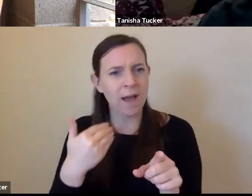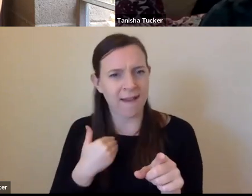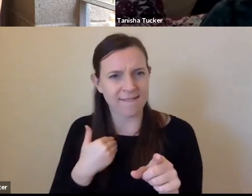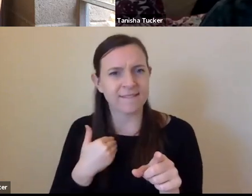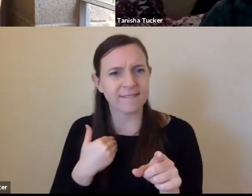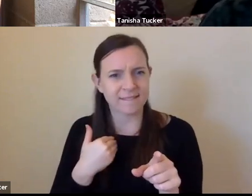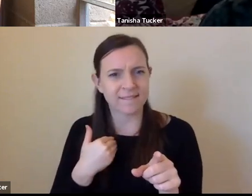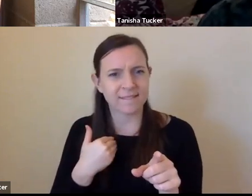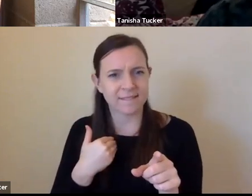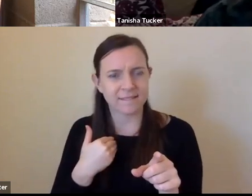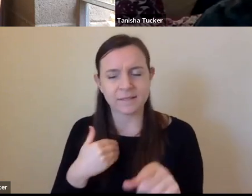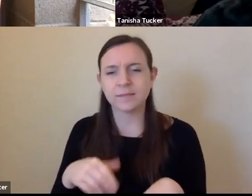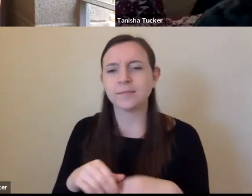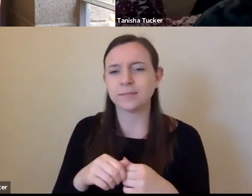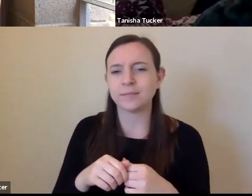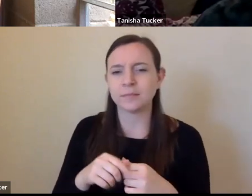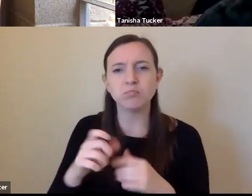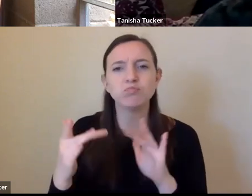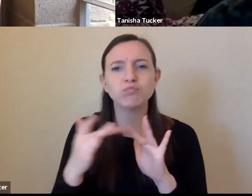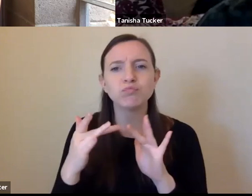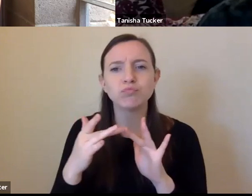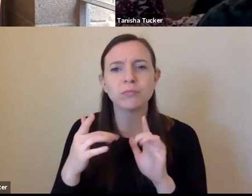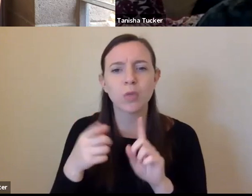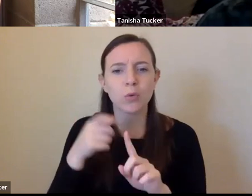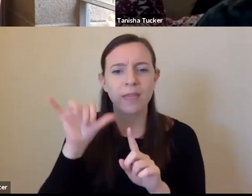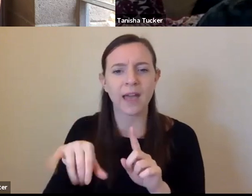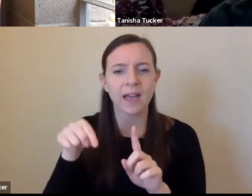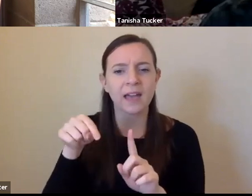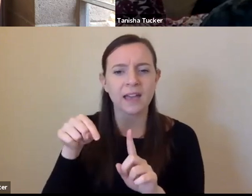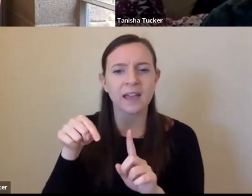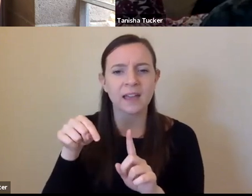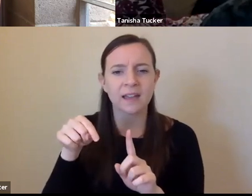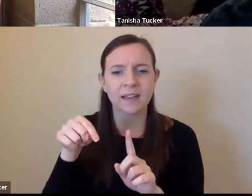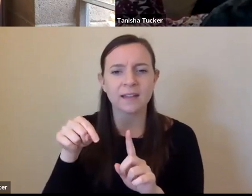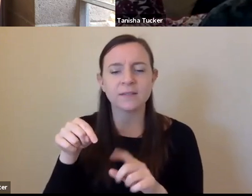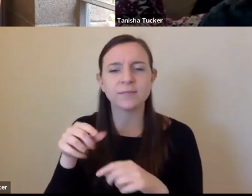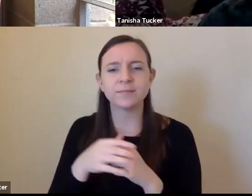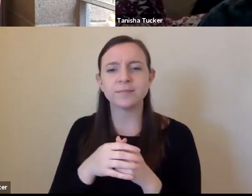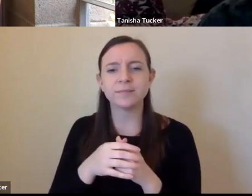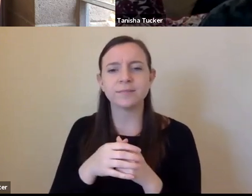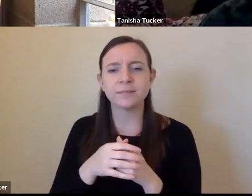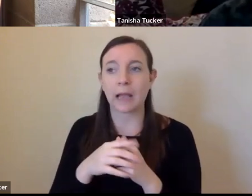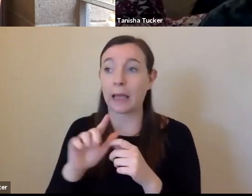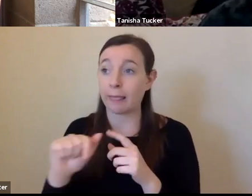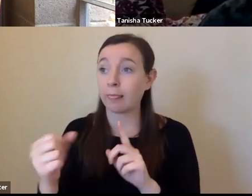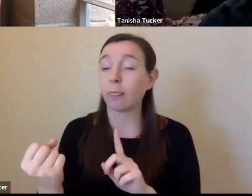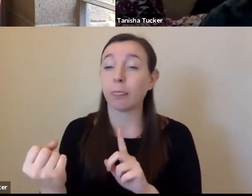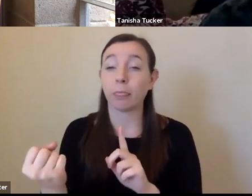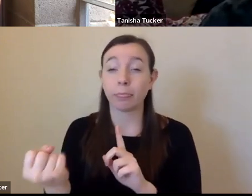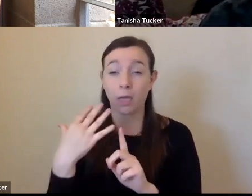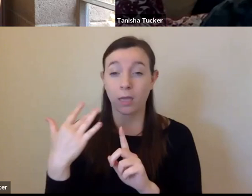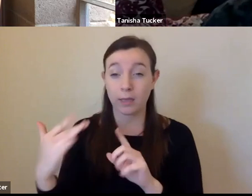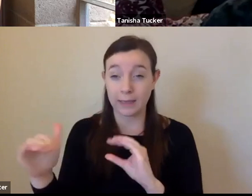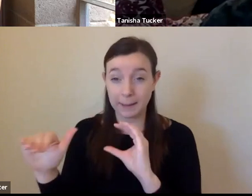harvestbahidaj.com. And yeah, people can reach me through there. And that can, you know, then I can at least get contact information for others